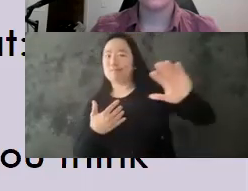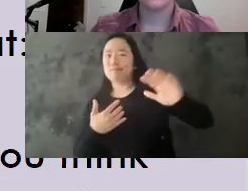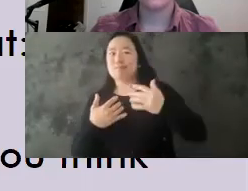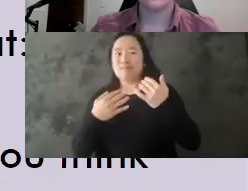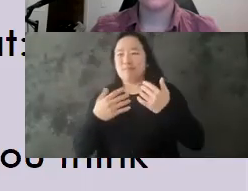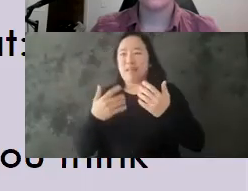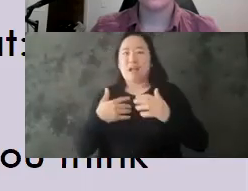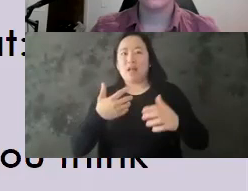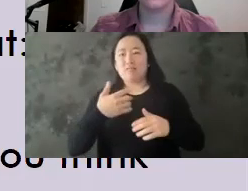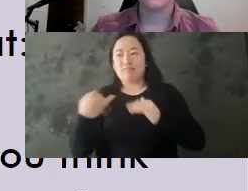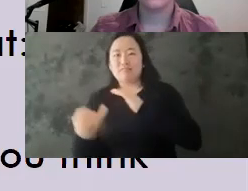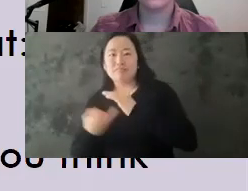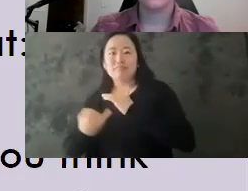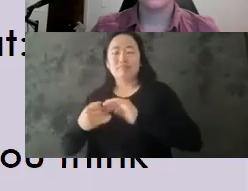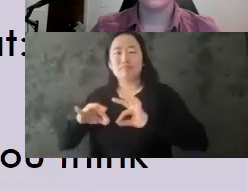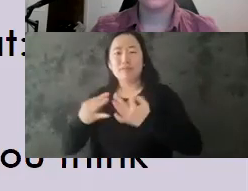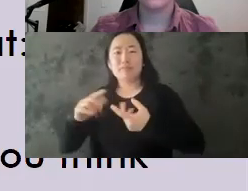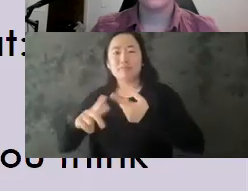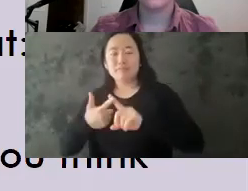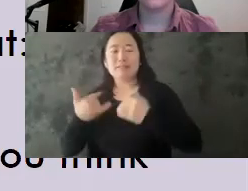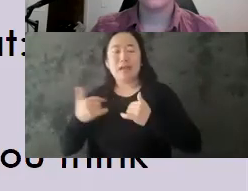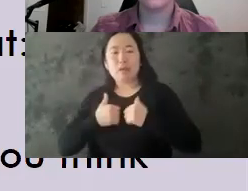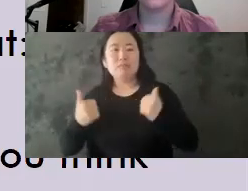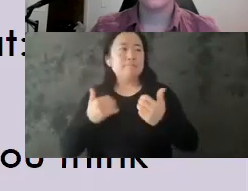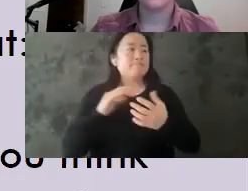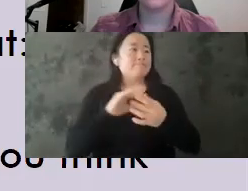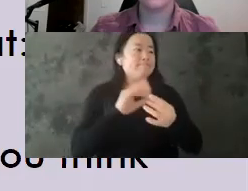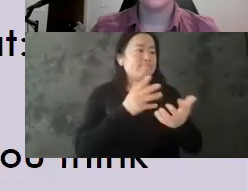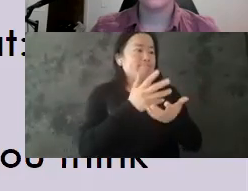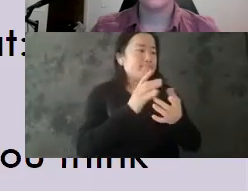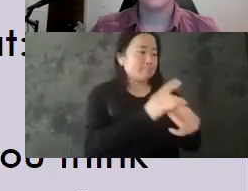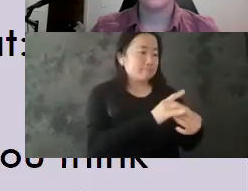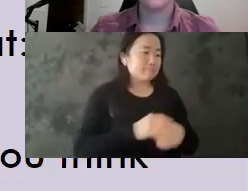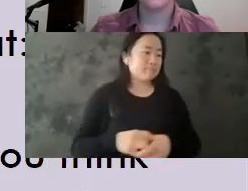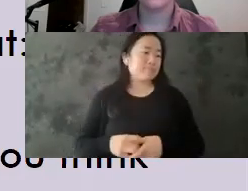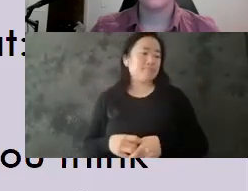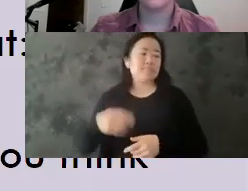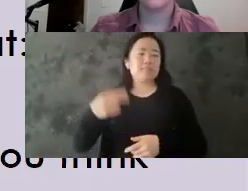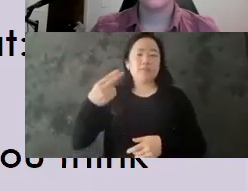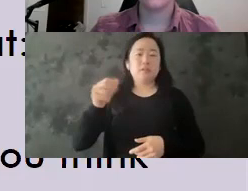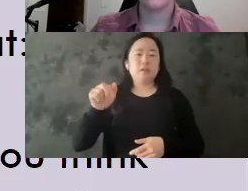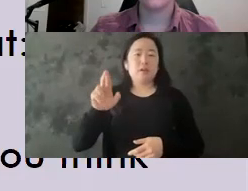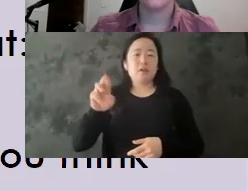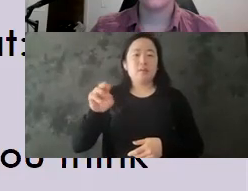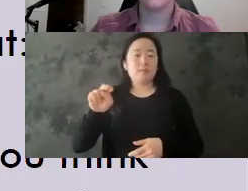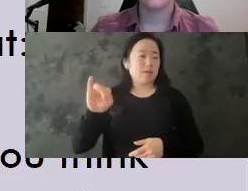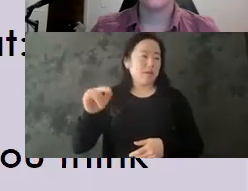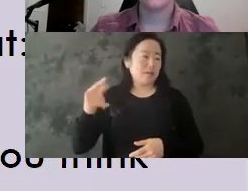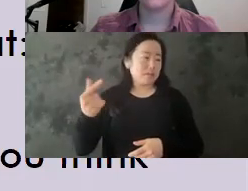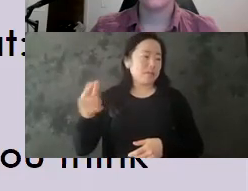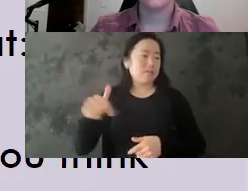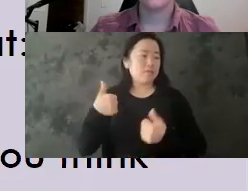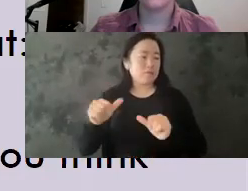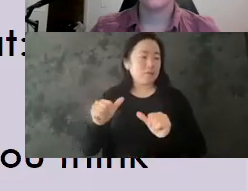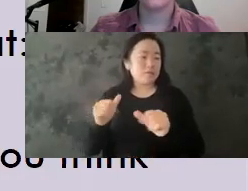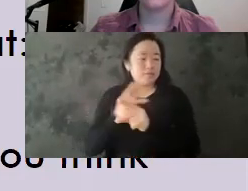long. Harmonizing, being able to meet our needs in progressively healthier ways, affirming. So if